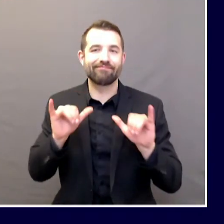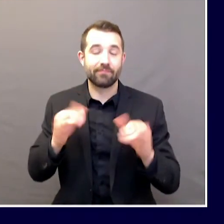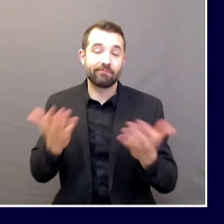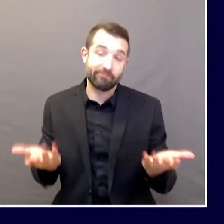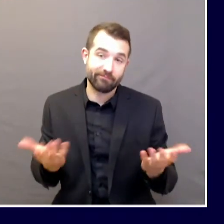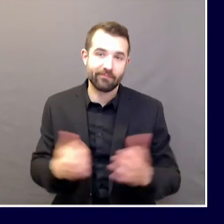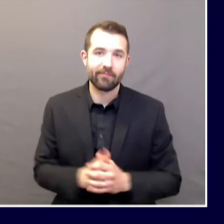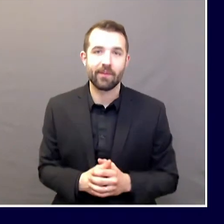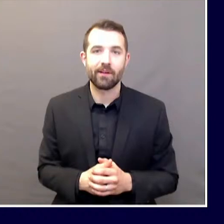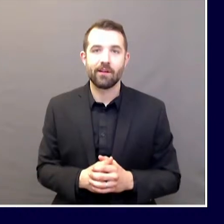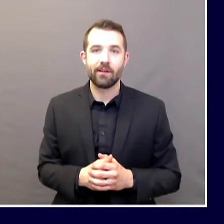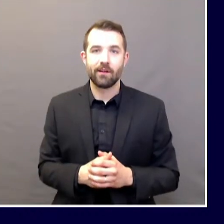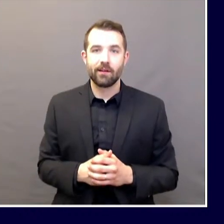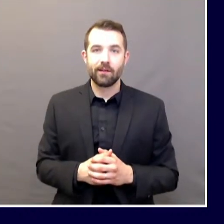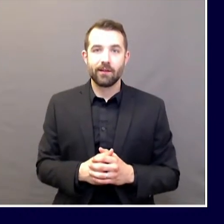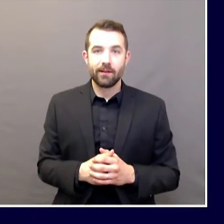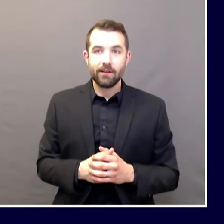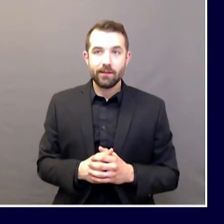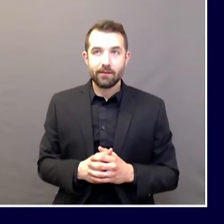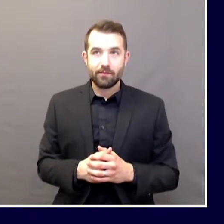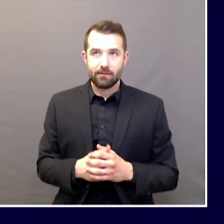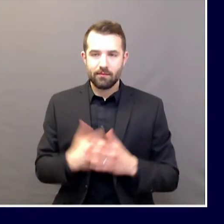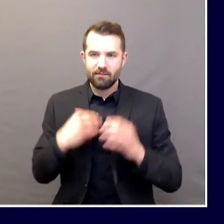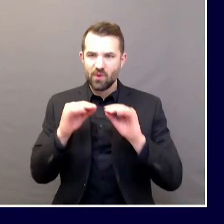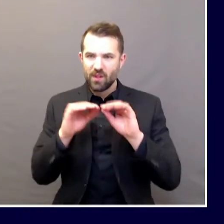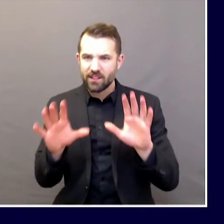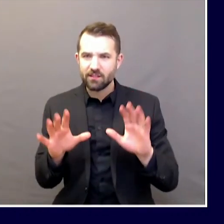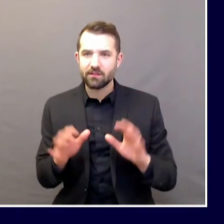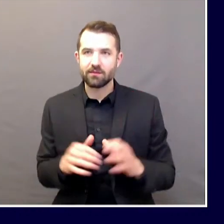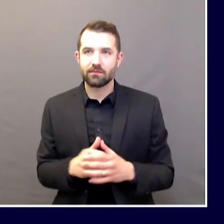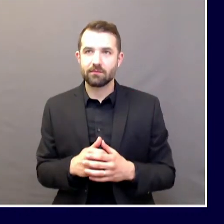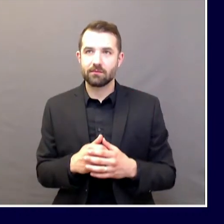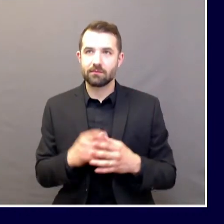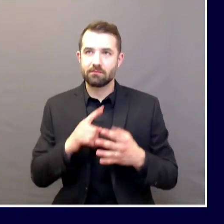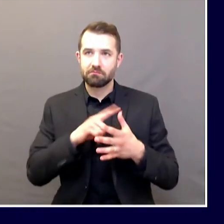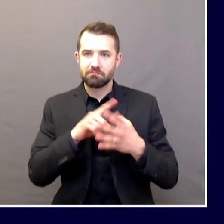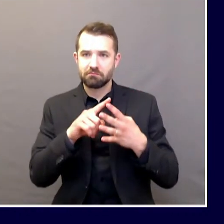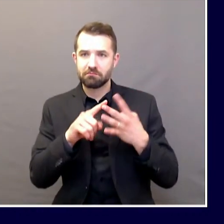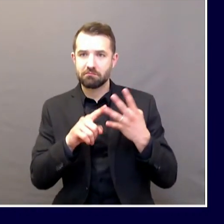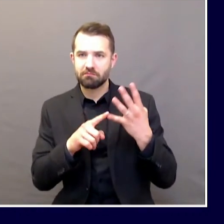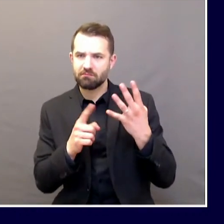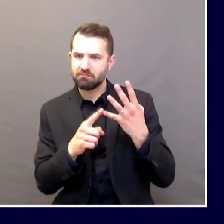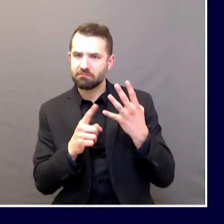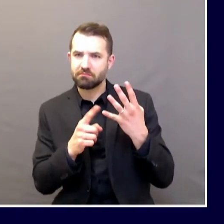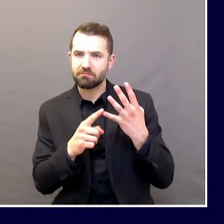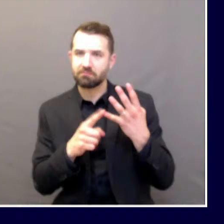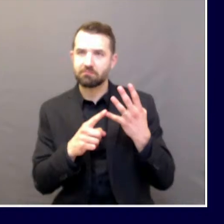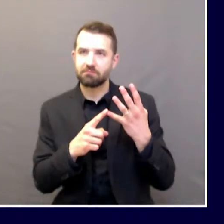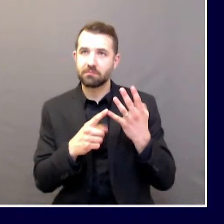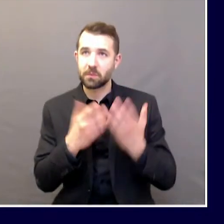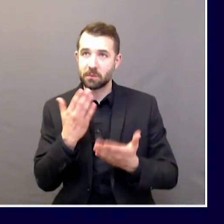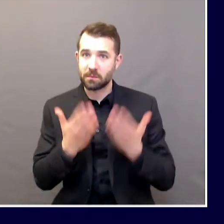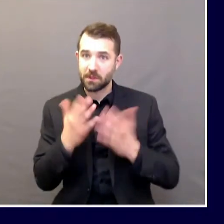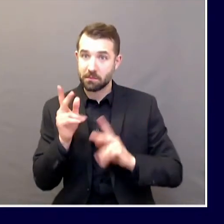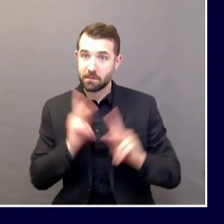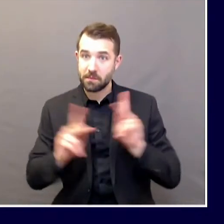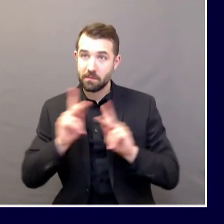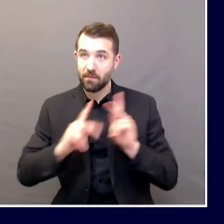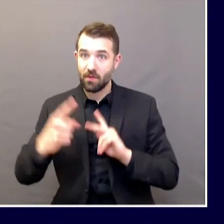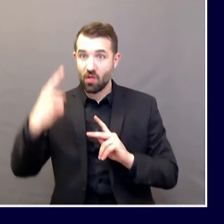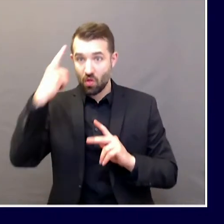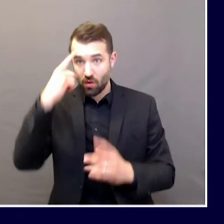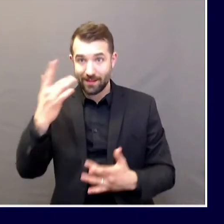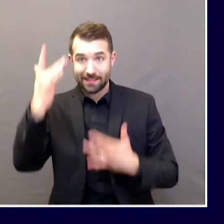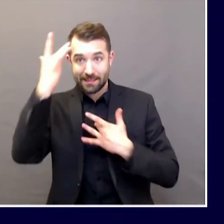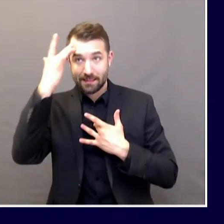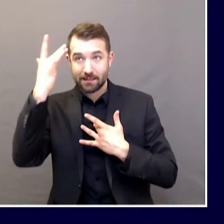correct me if I'm wrong here, but I believe yet a fourth possibility is that there are some people who just didn't seek treatment because of how much people were avoiding emergency